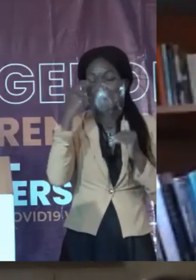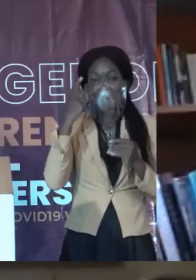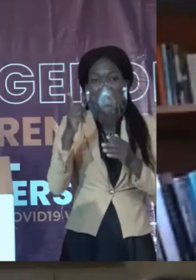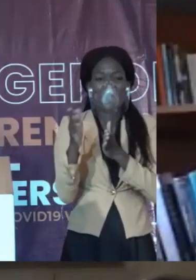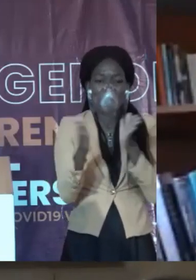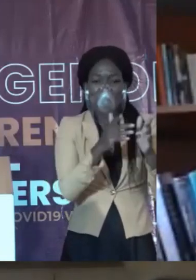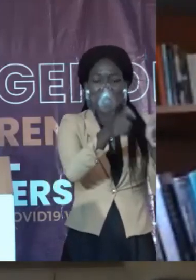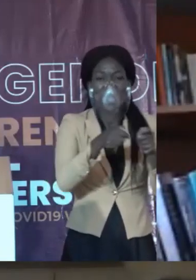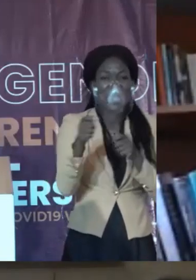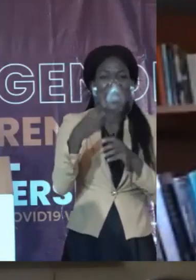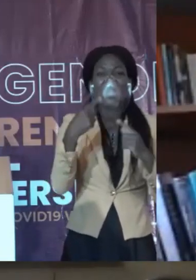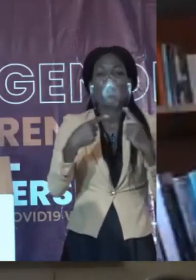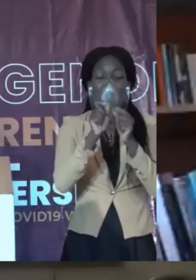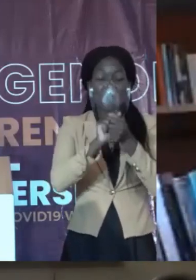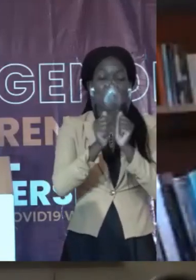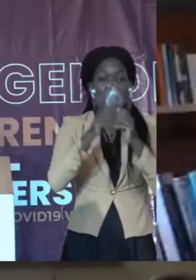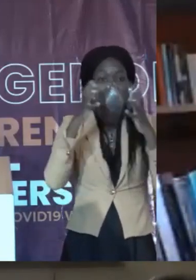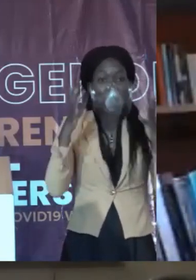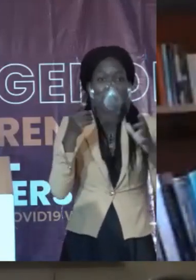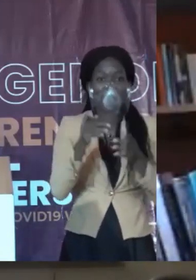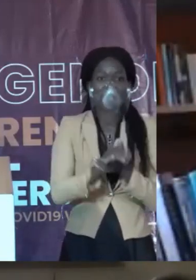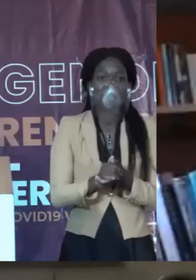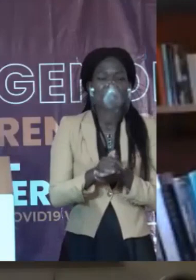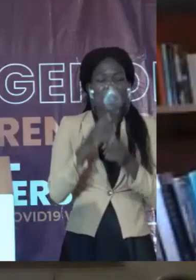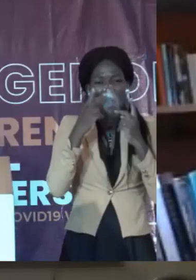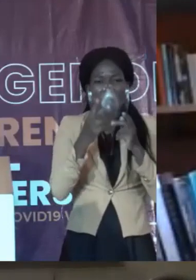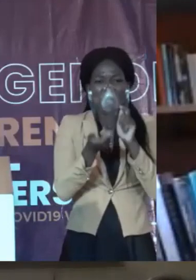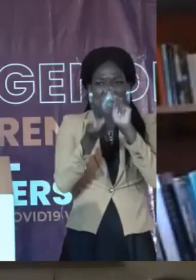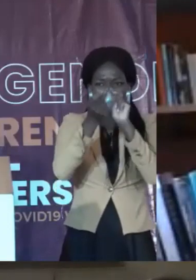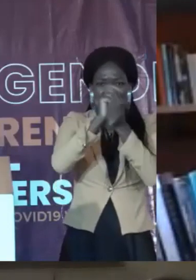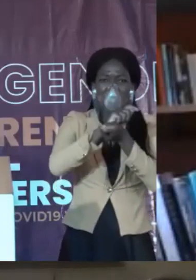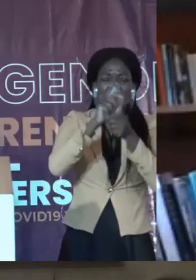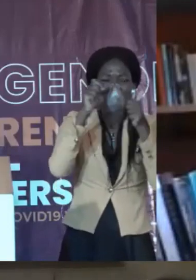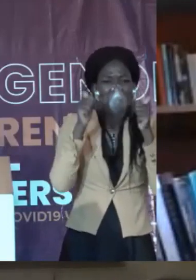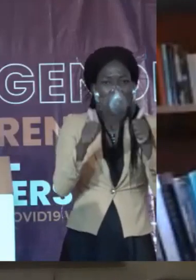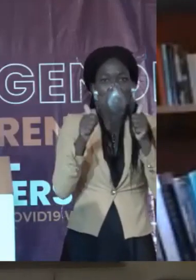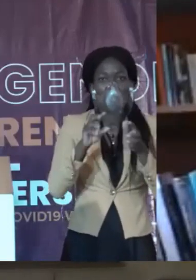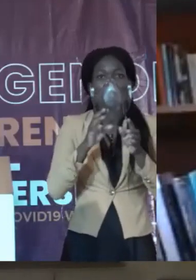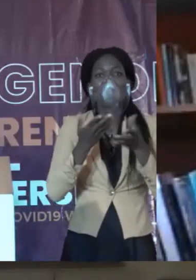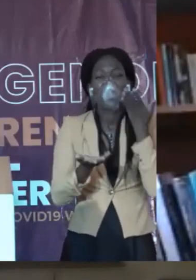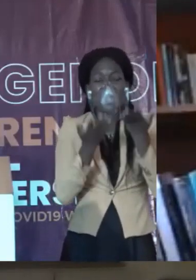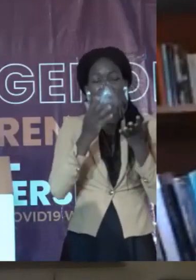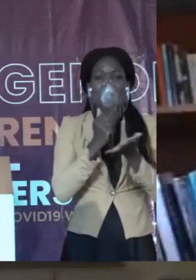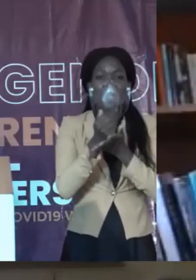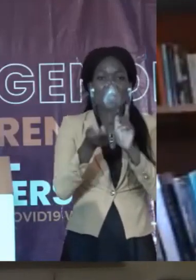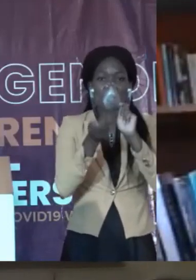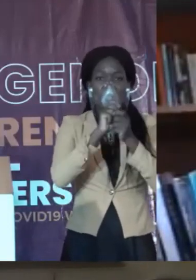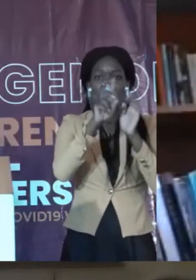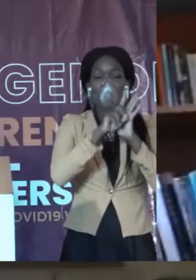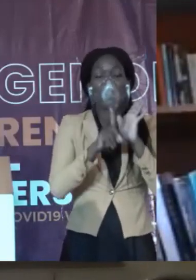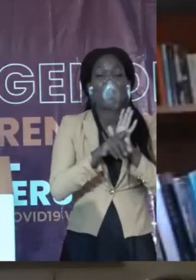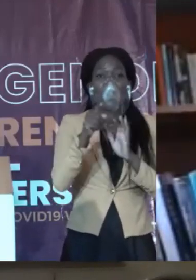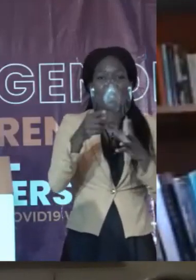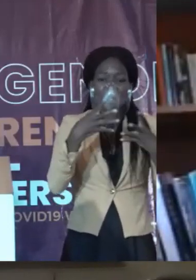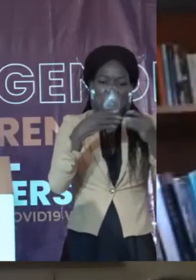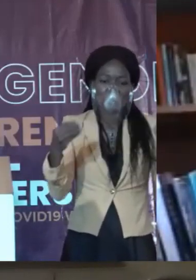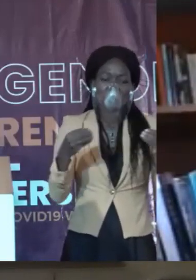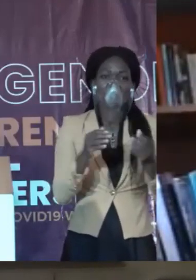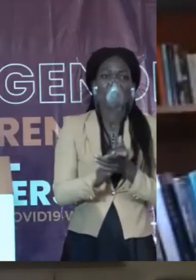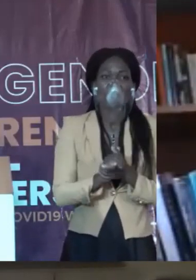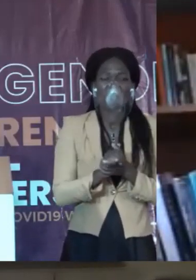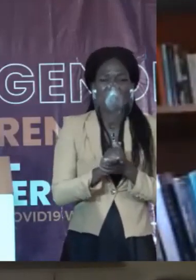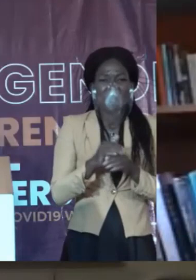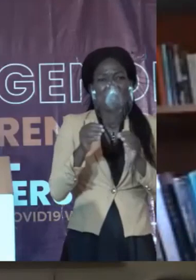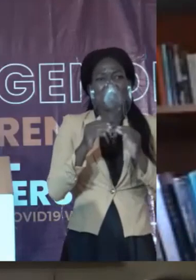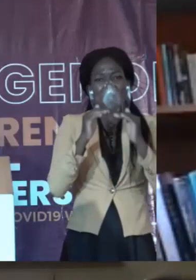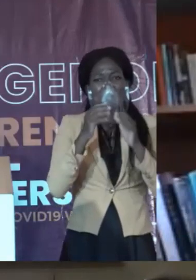really powerful. It can be much more powerful than any isolated policy decision that attempts to address a particular dimension of